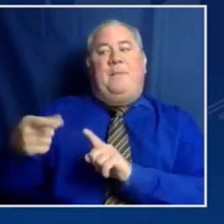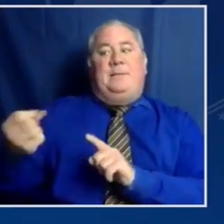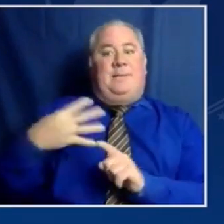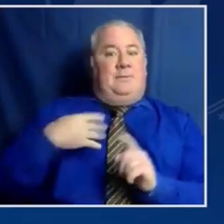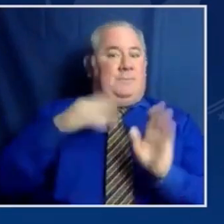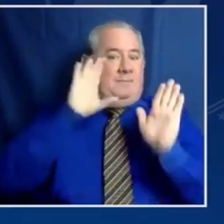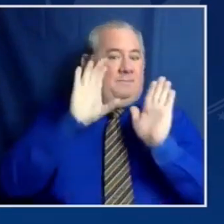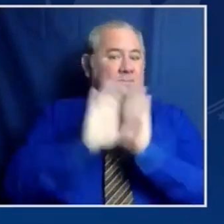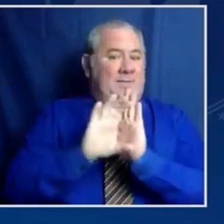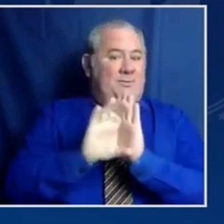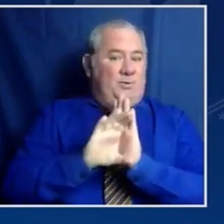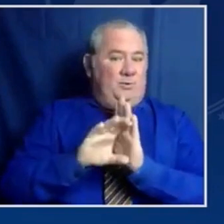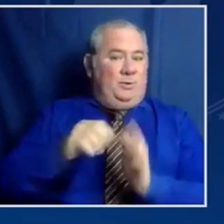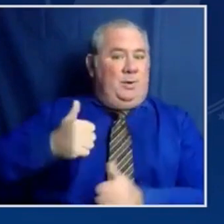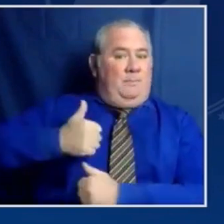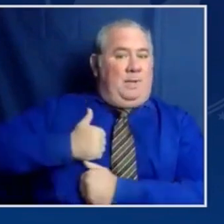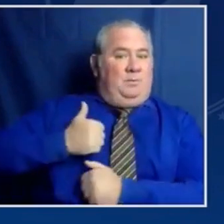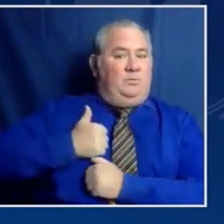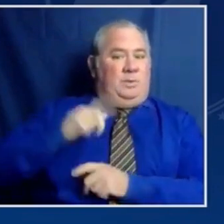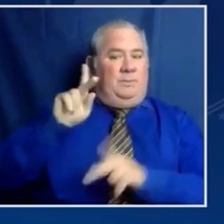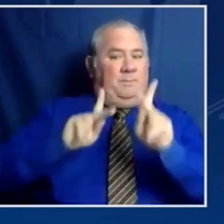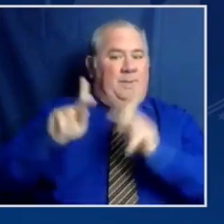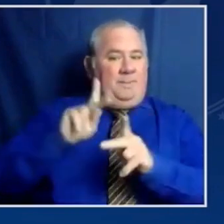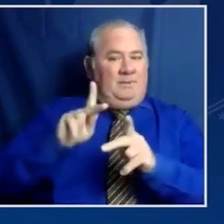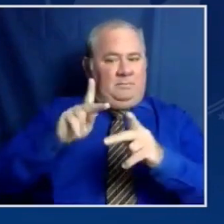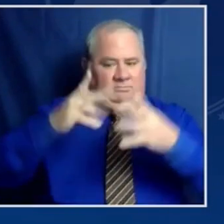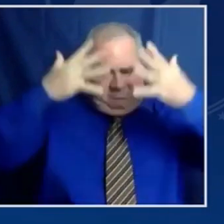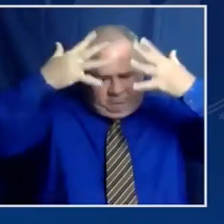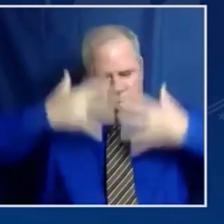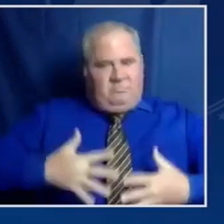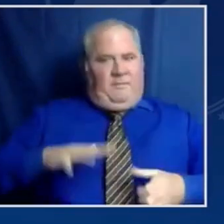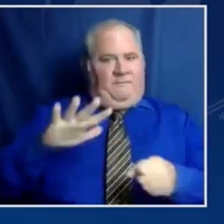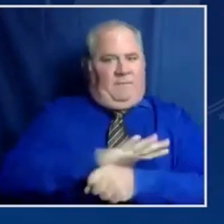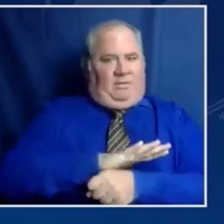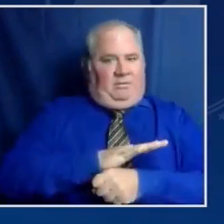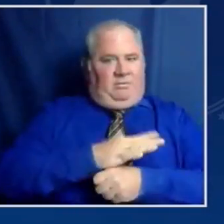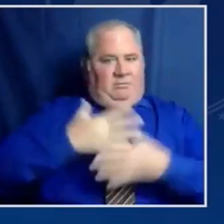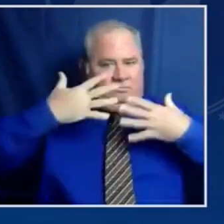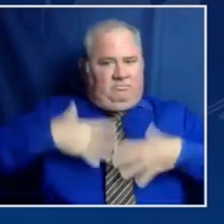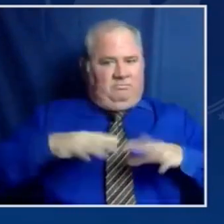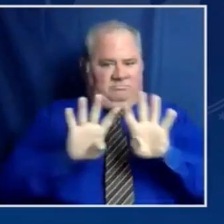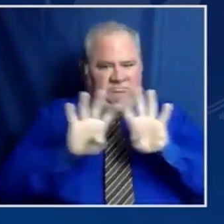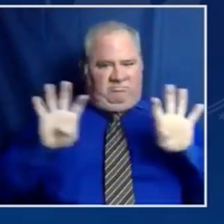of military people in full military gear,